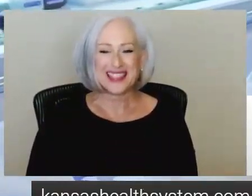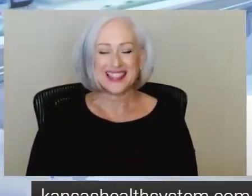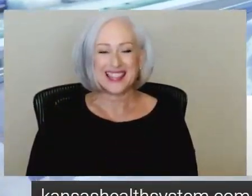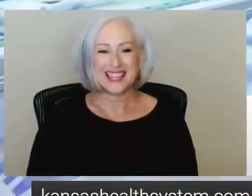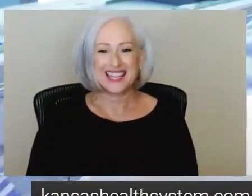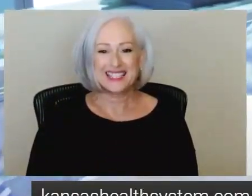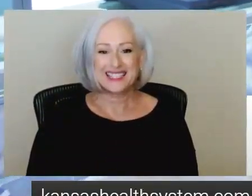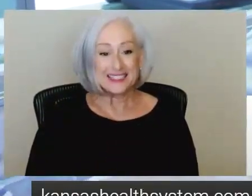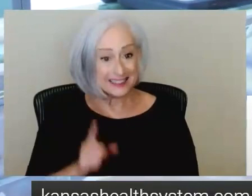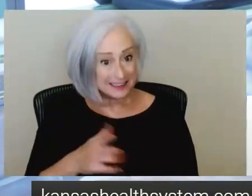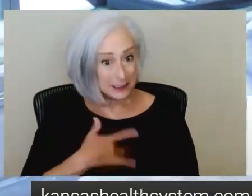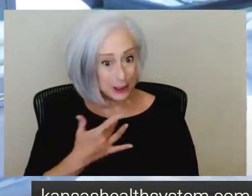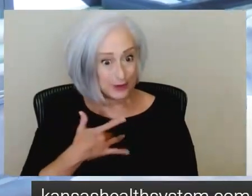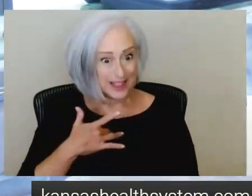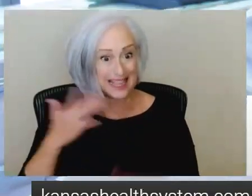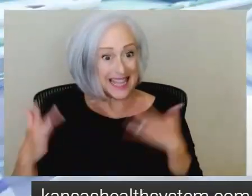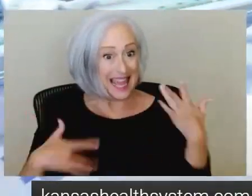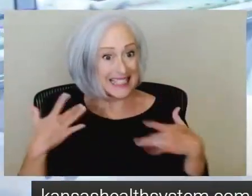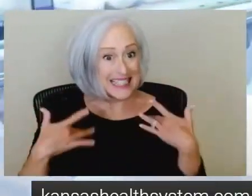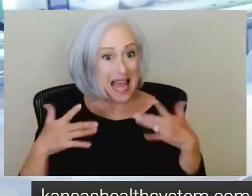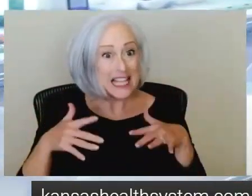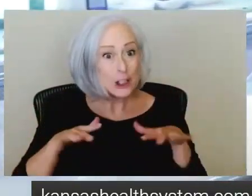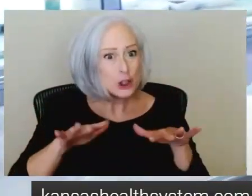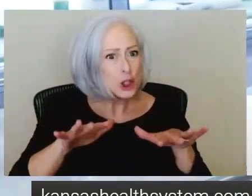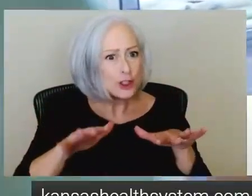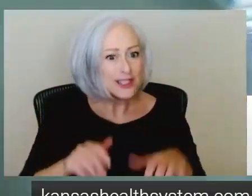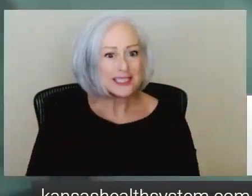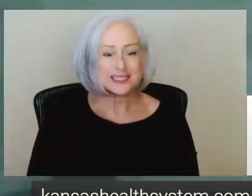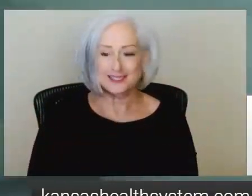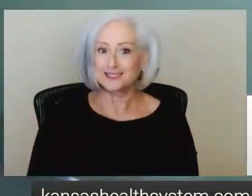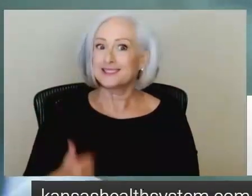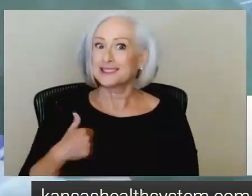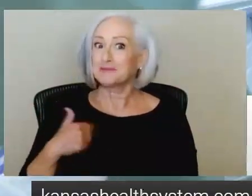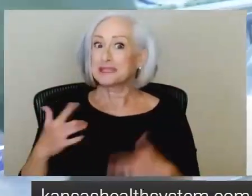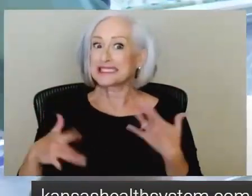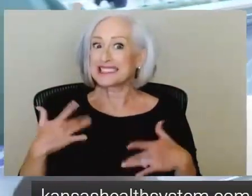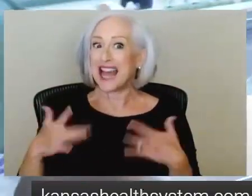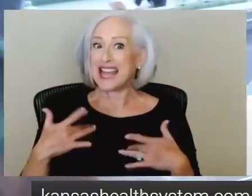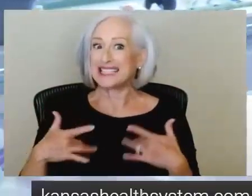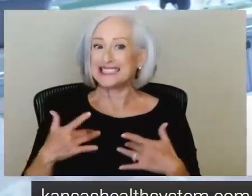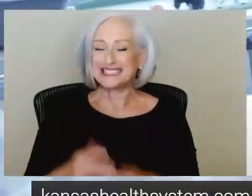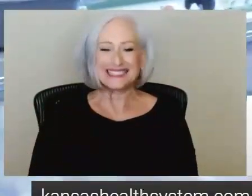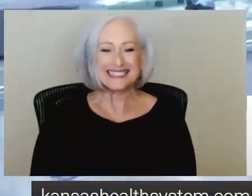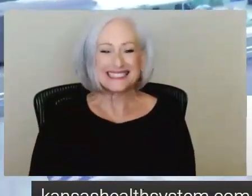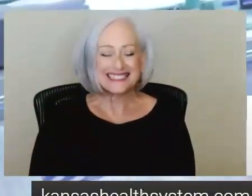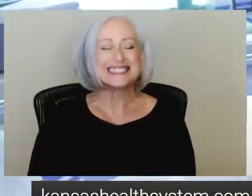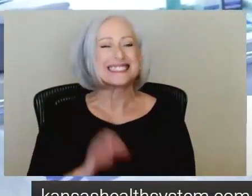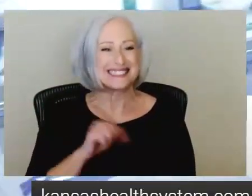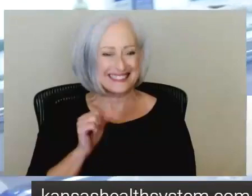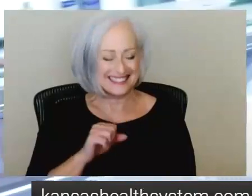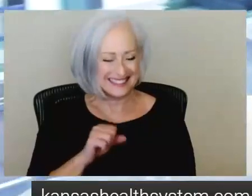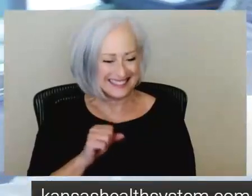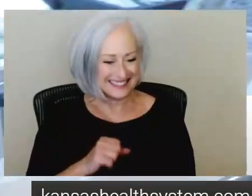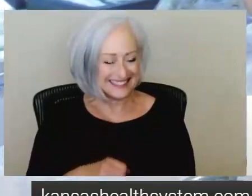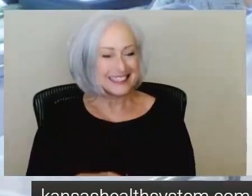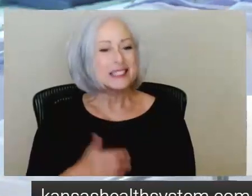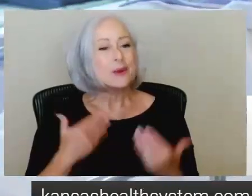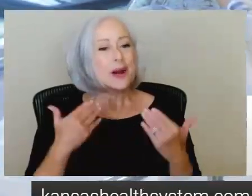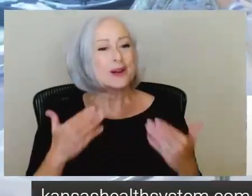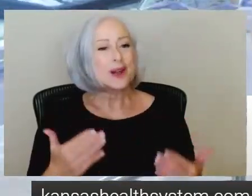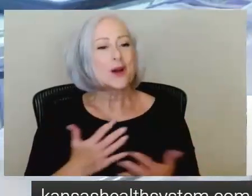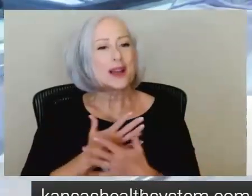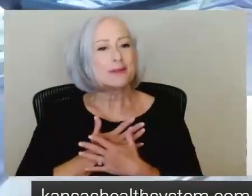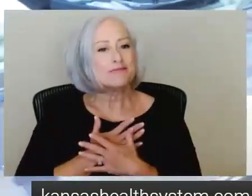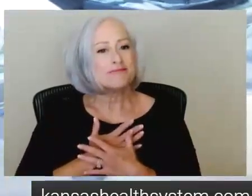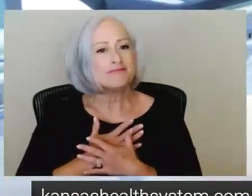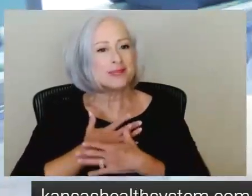Are you feeling excited, nervous? I am excited. Excited. Yes. We'll let you take a moment, take a breather, and